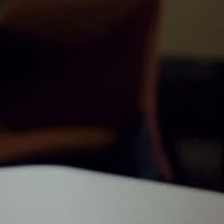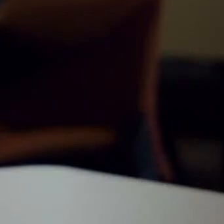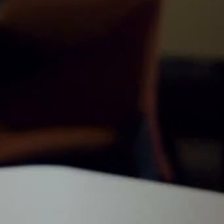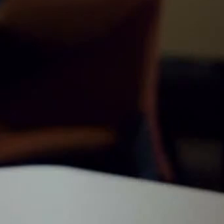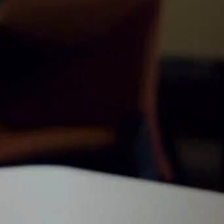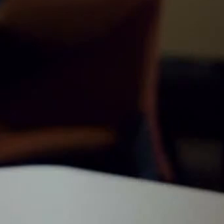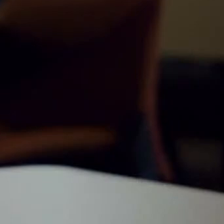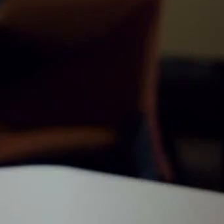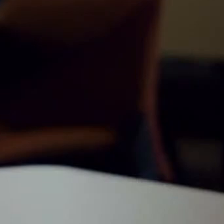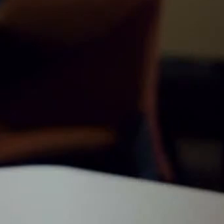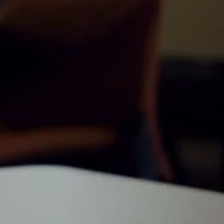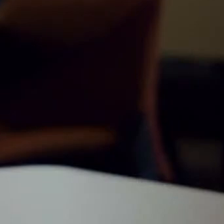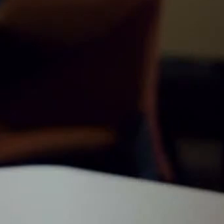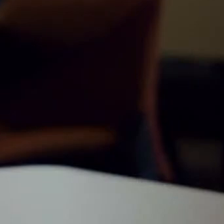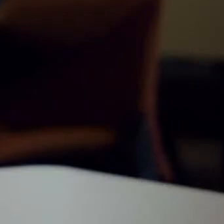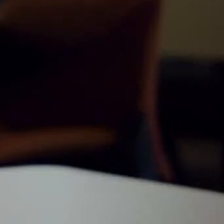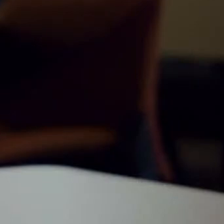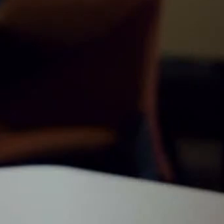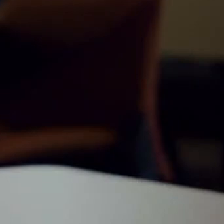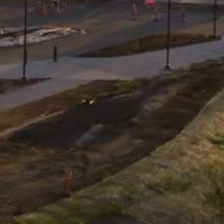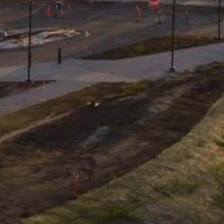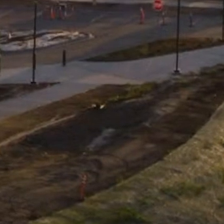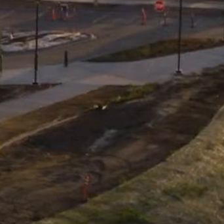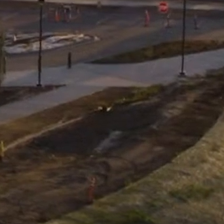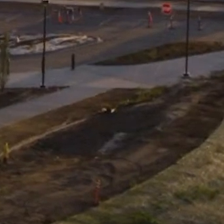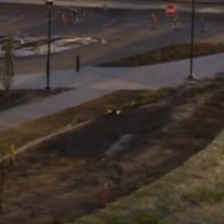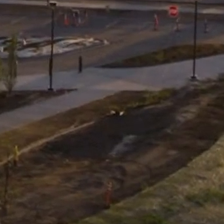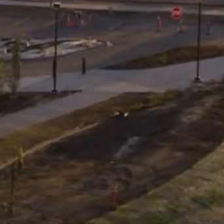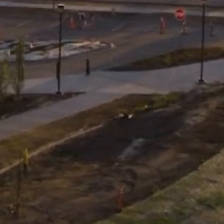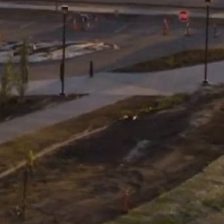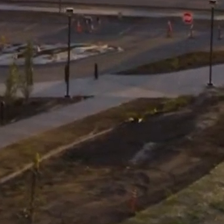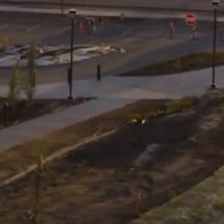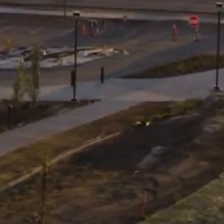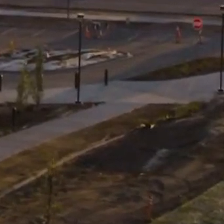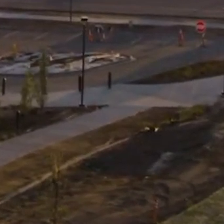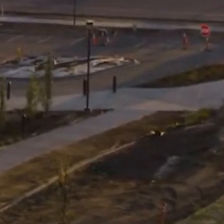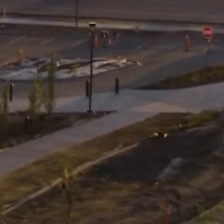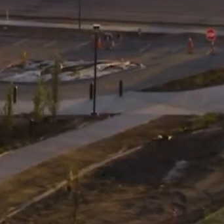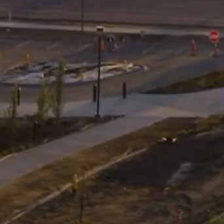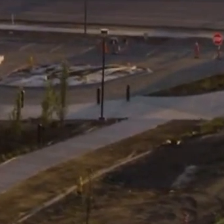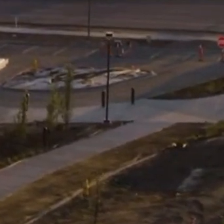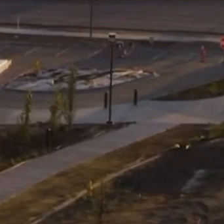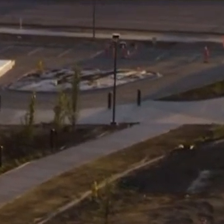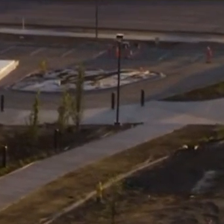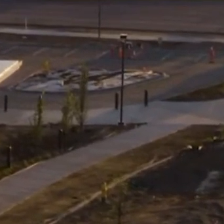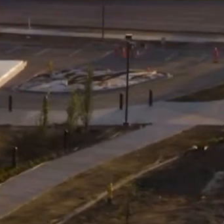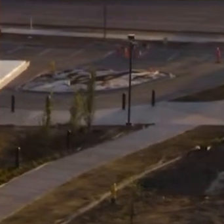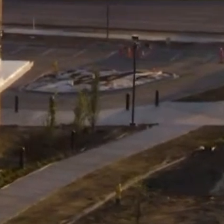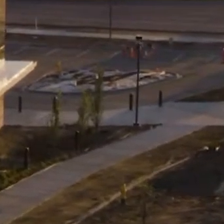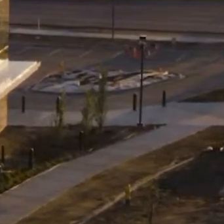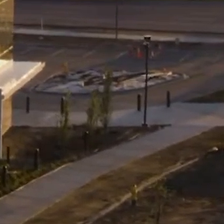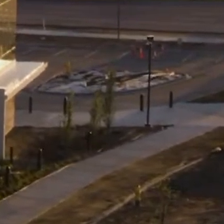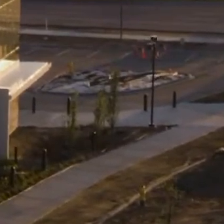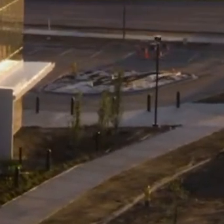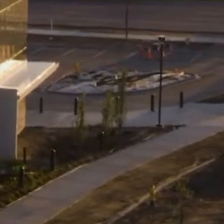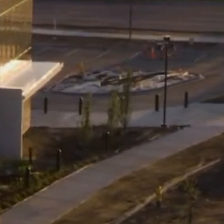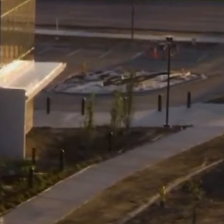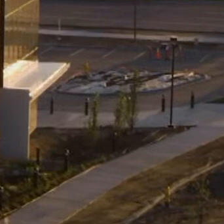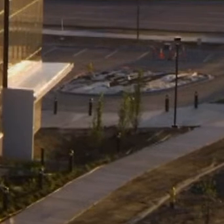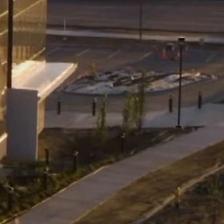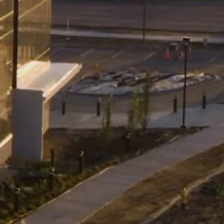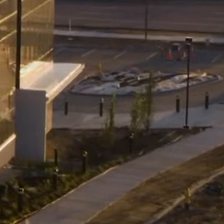could enhance our already strong educational research programs in healthcare and also serve the community through